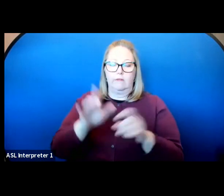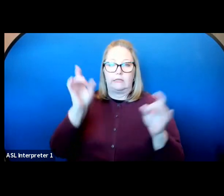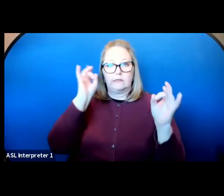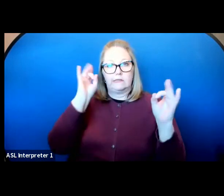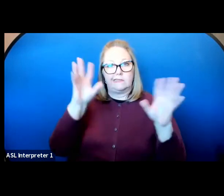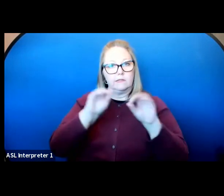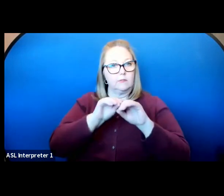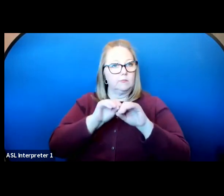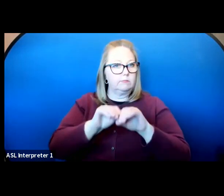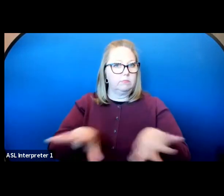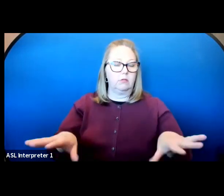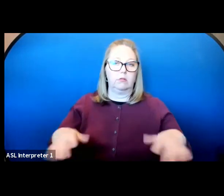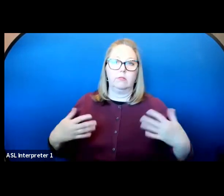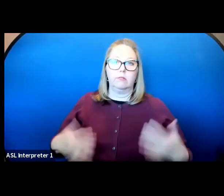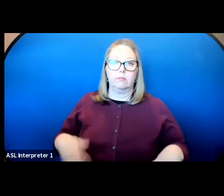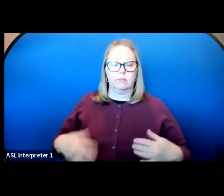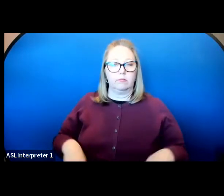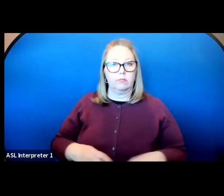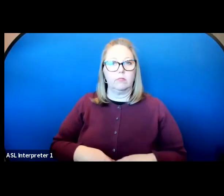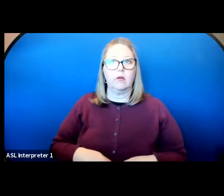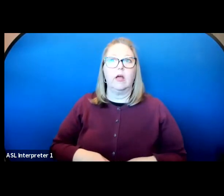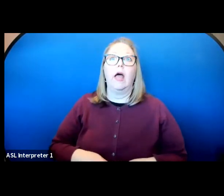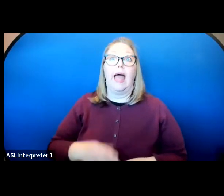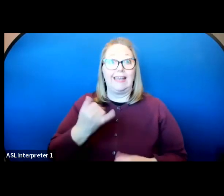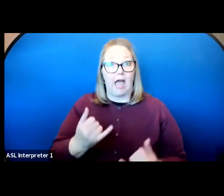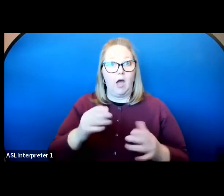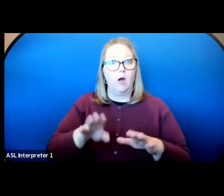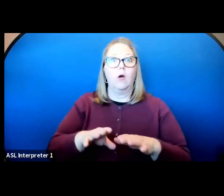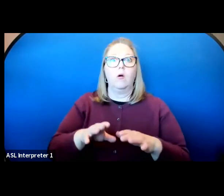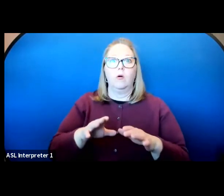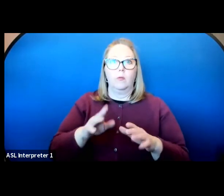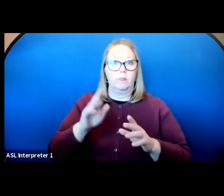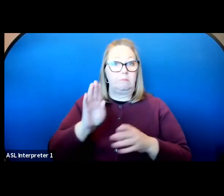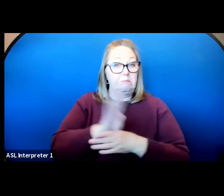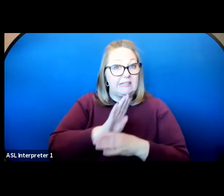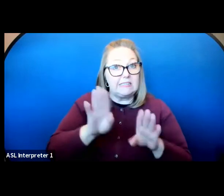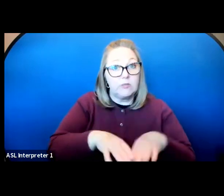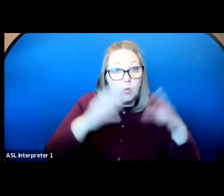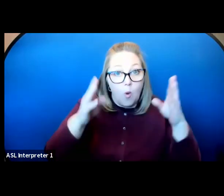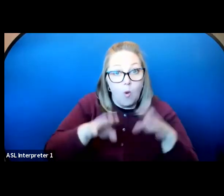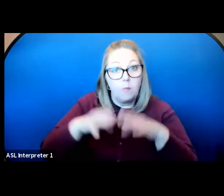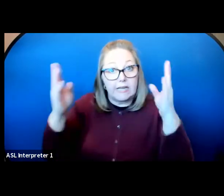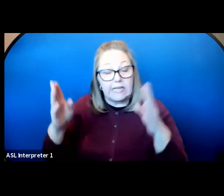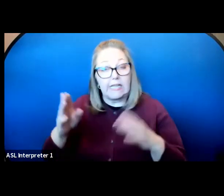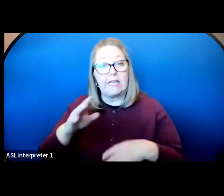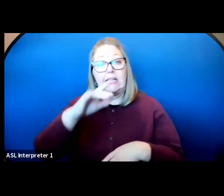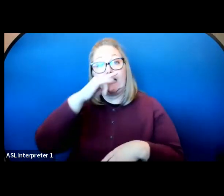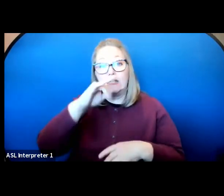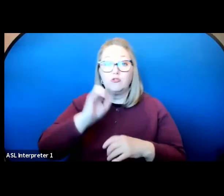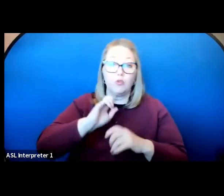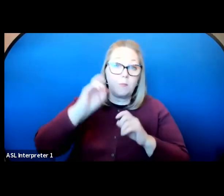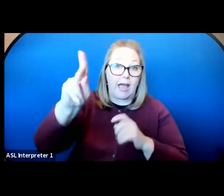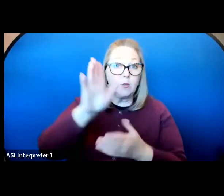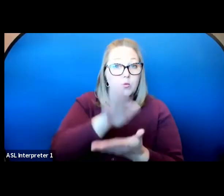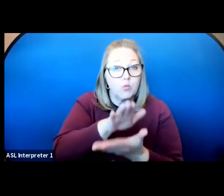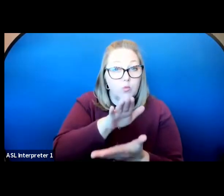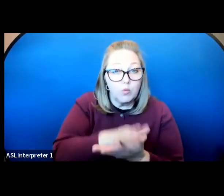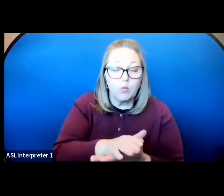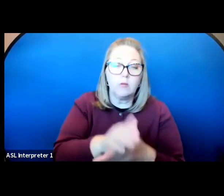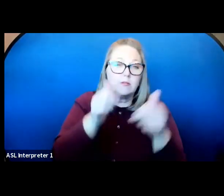pandemic. Nevadans are going back to work. Kids are going back to school. But the impacts from the